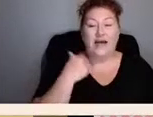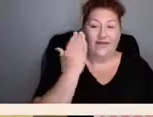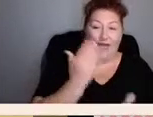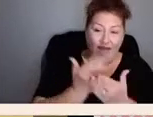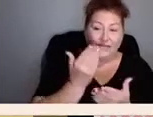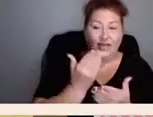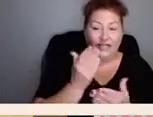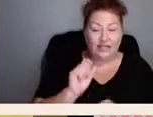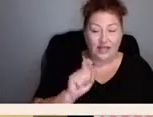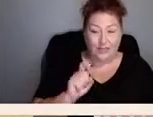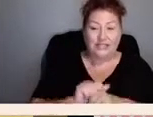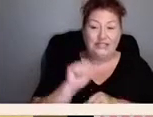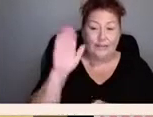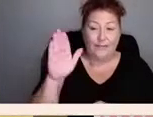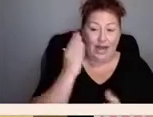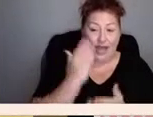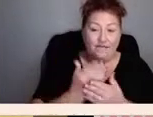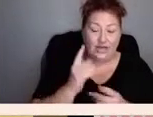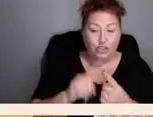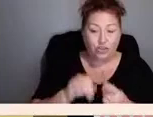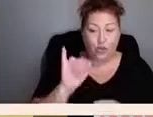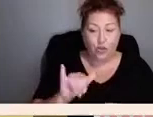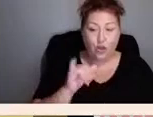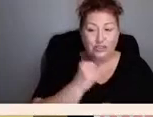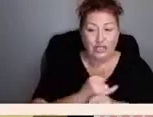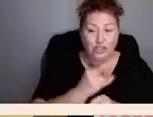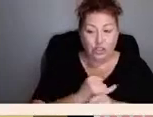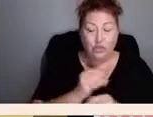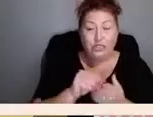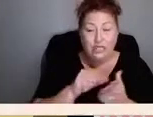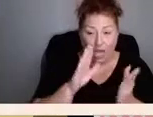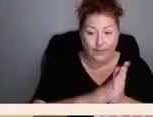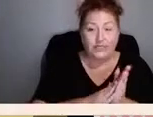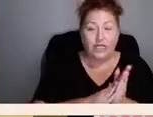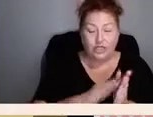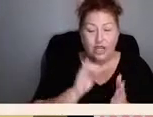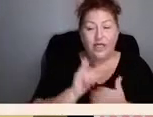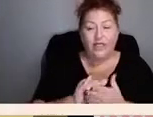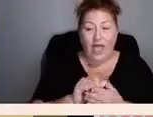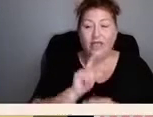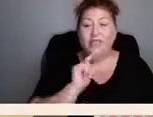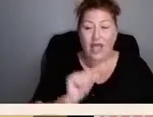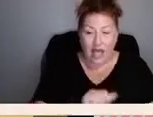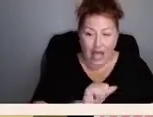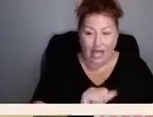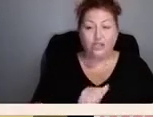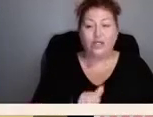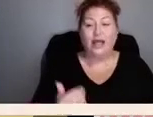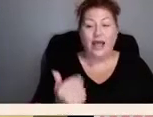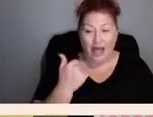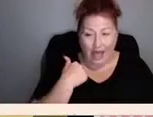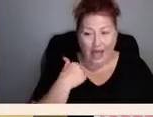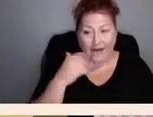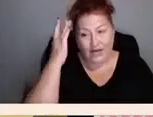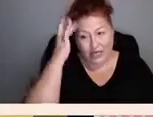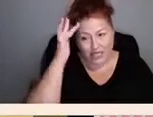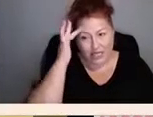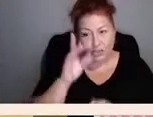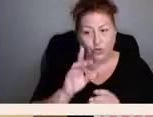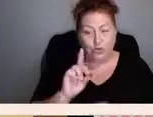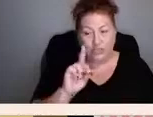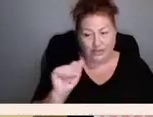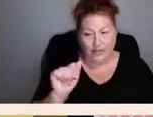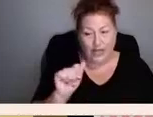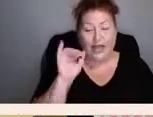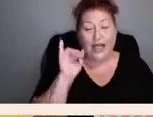evidence, submit evidence to those institutions, documentation that they actually have an intellectual disabilities.